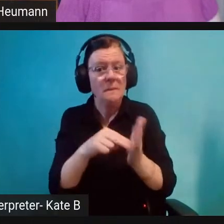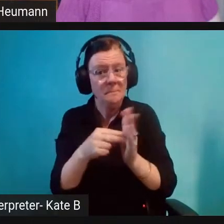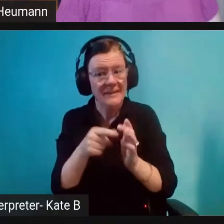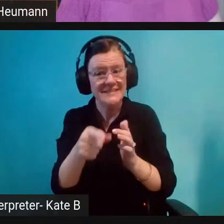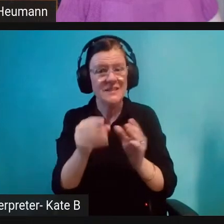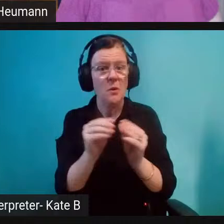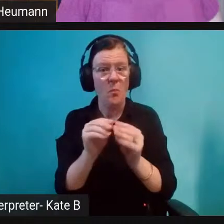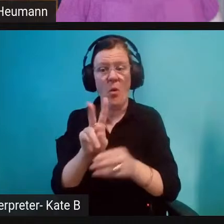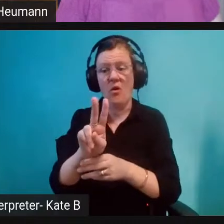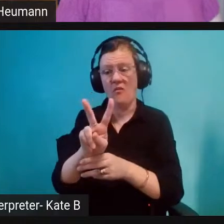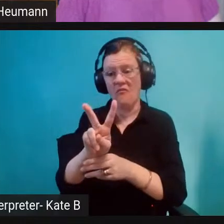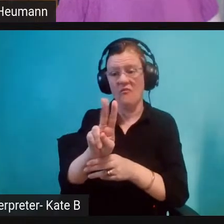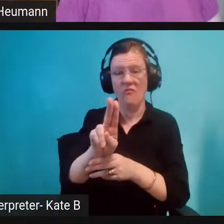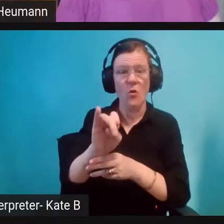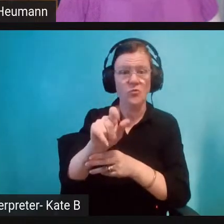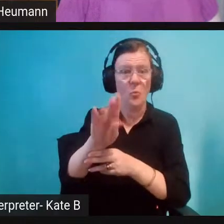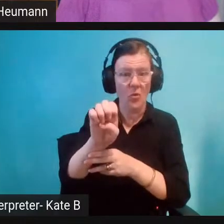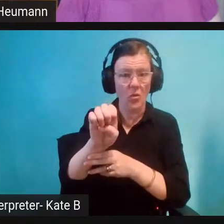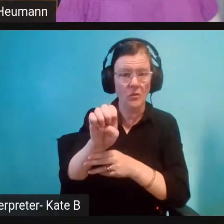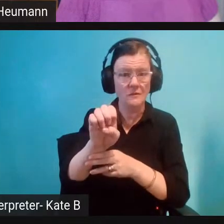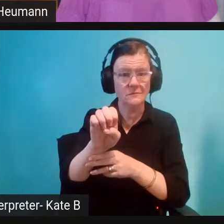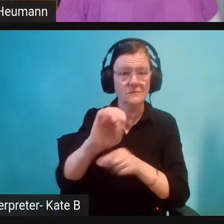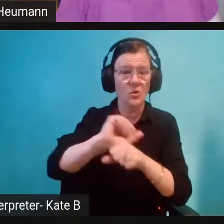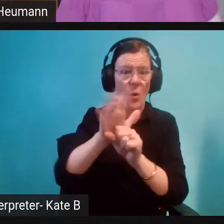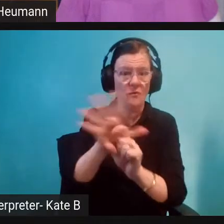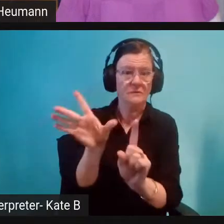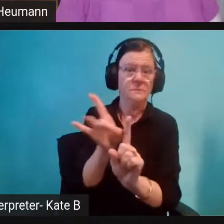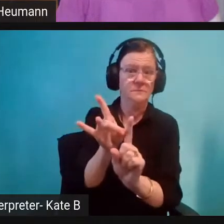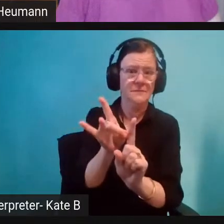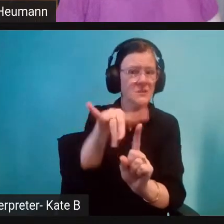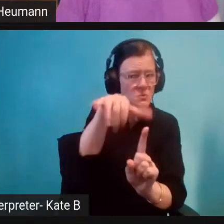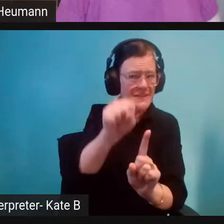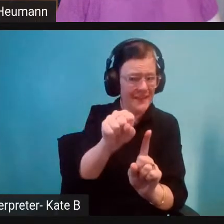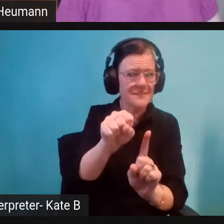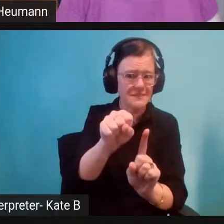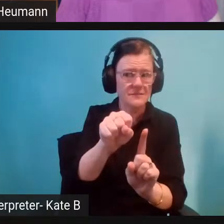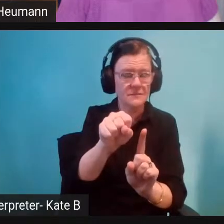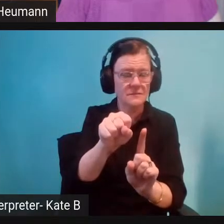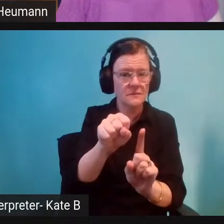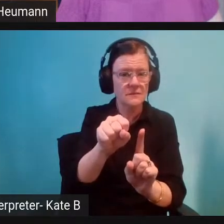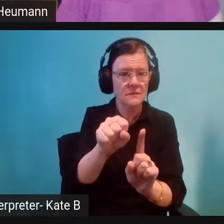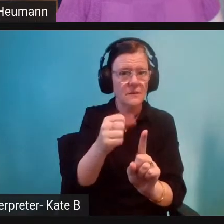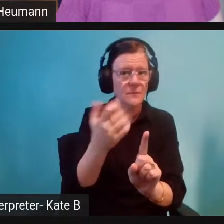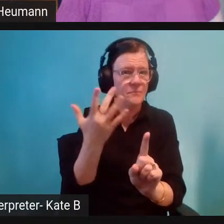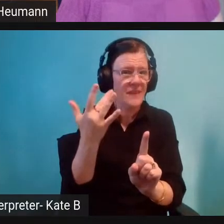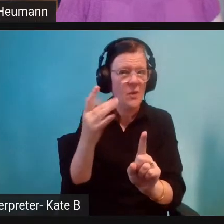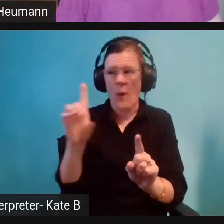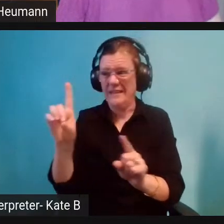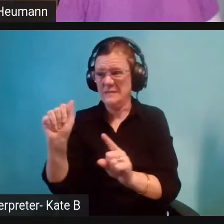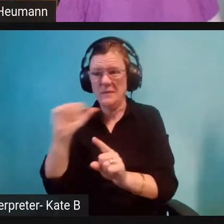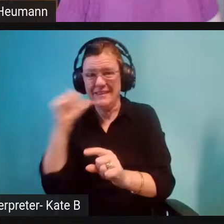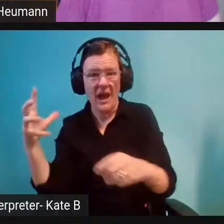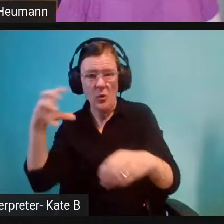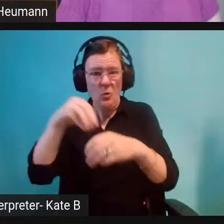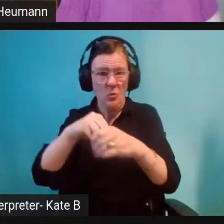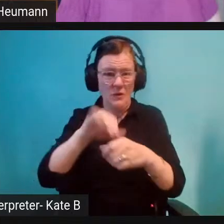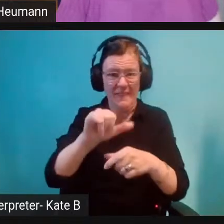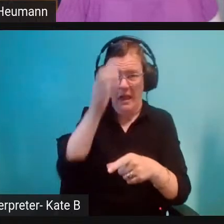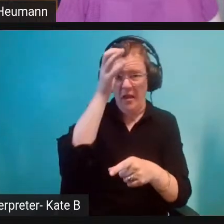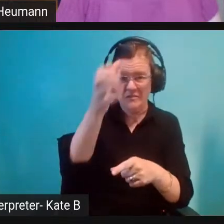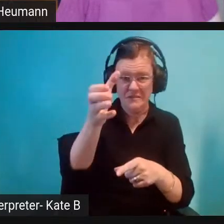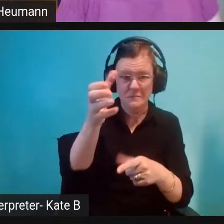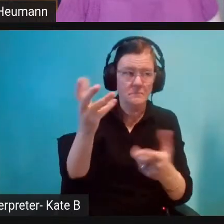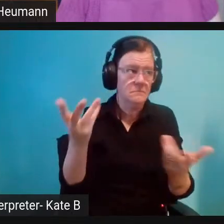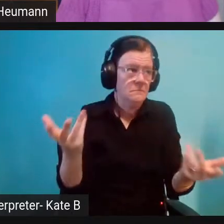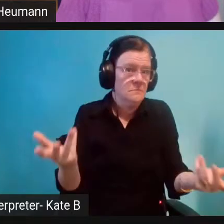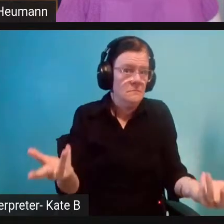is, absolutely. And why disability as a topic is not included, I don't know,